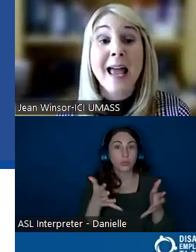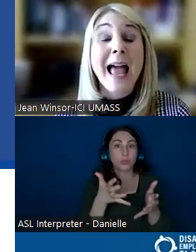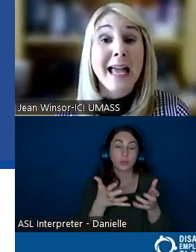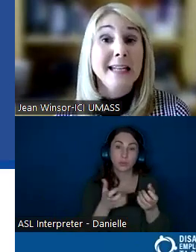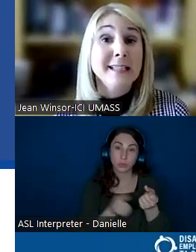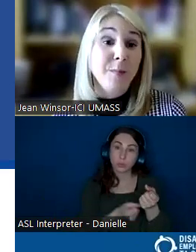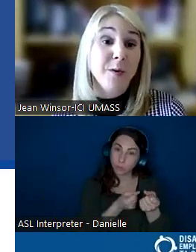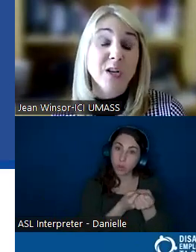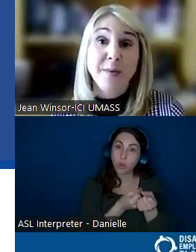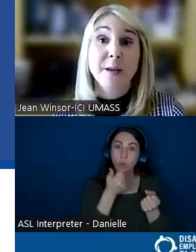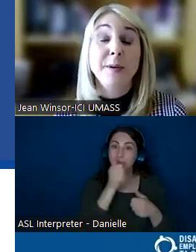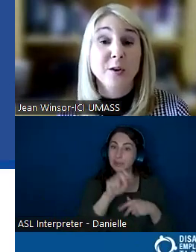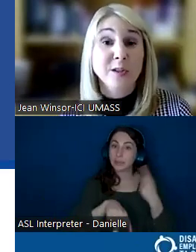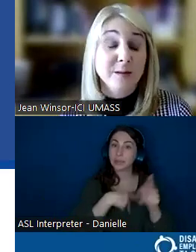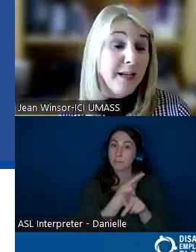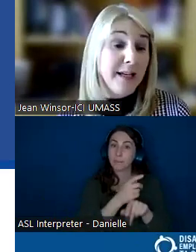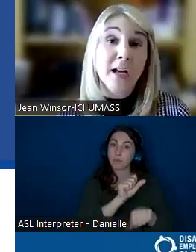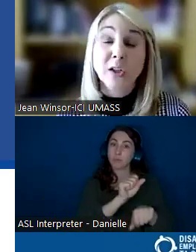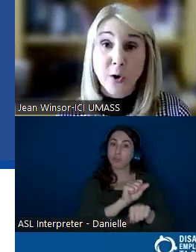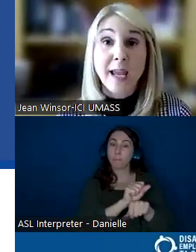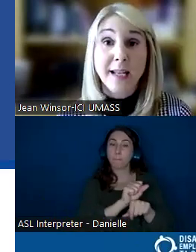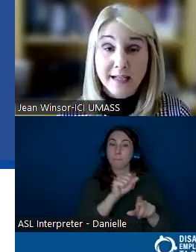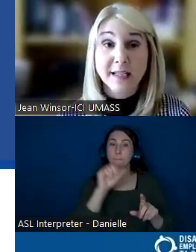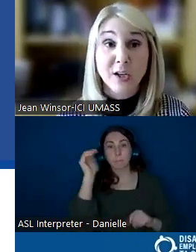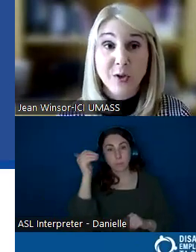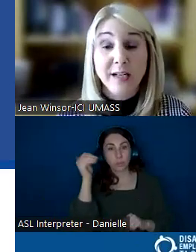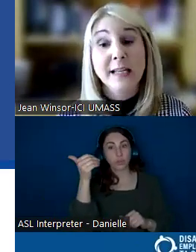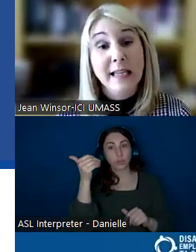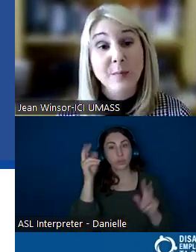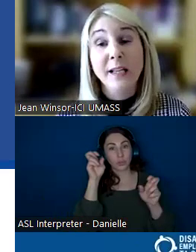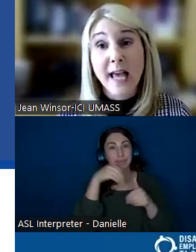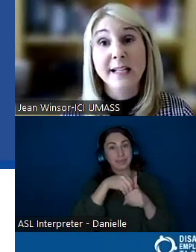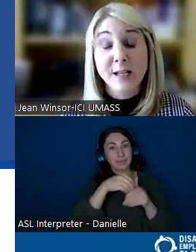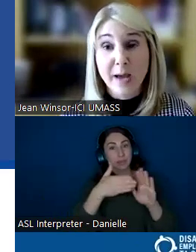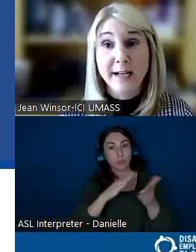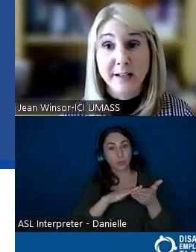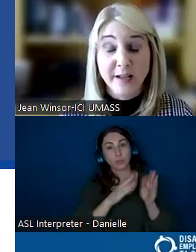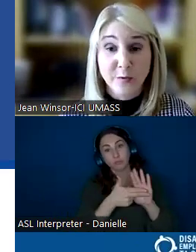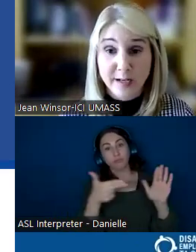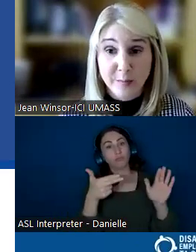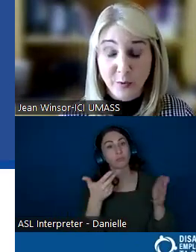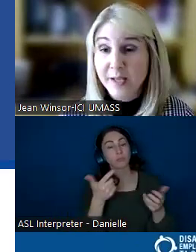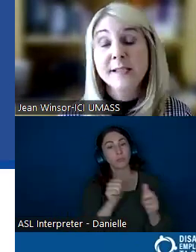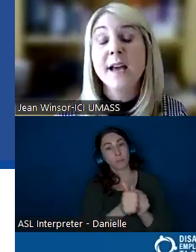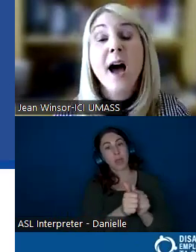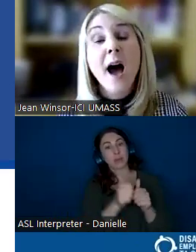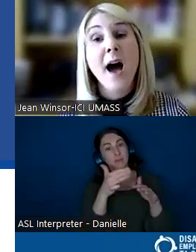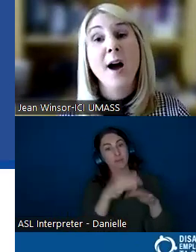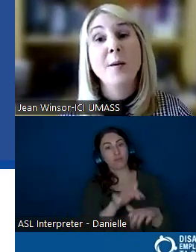support any type of job that appears to be located in the community and labeling that as competitive integrated